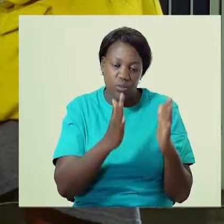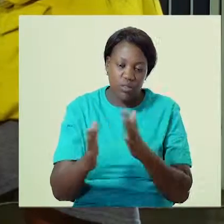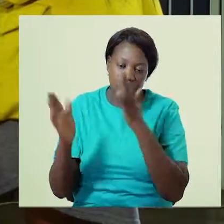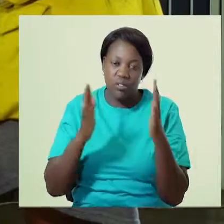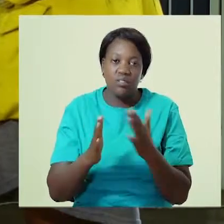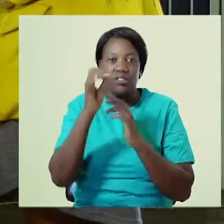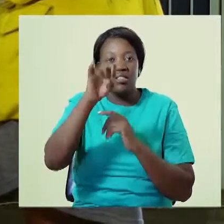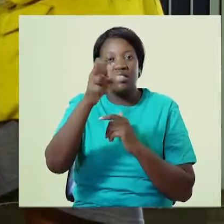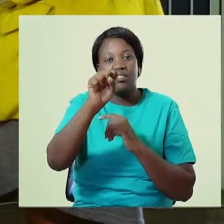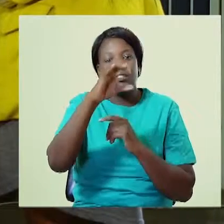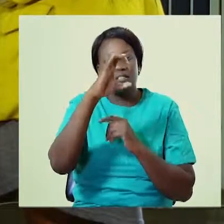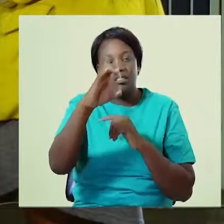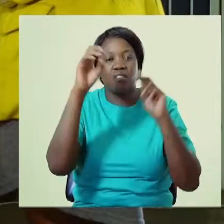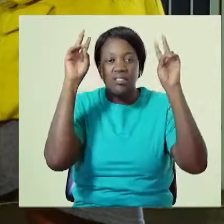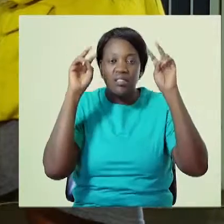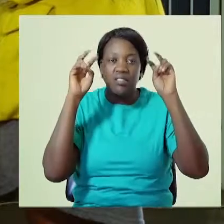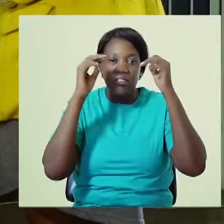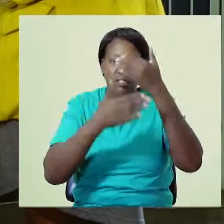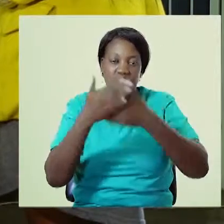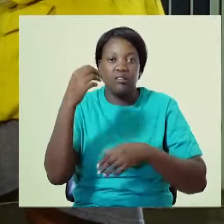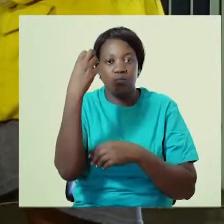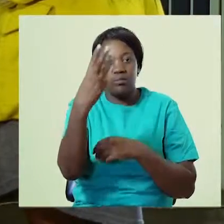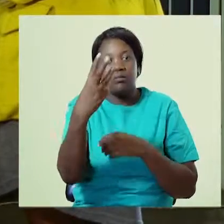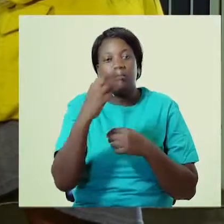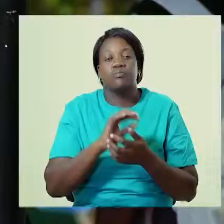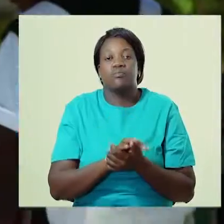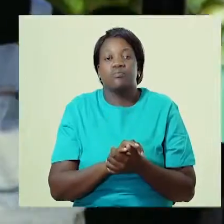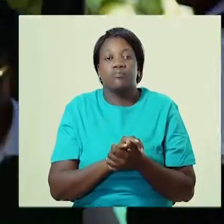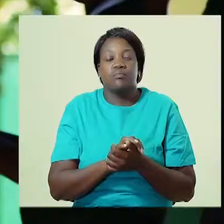final JSC examination, paper 3.